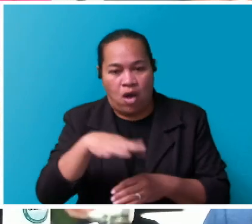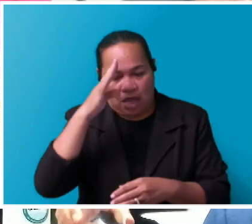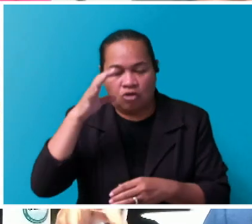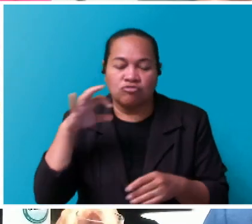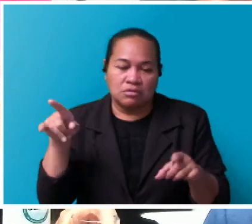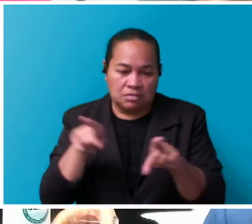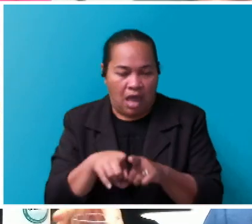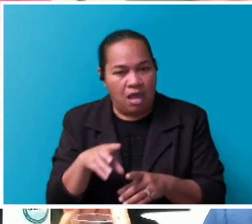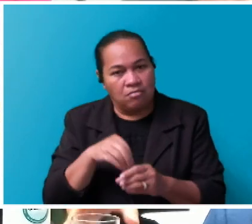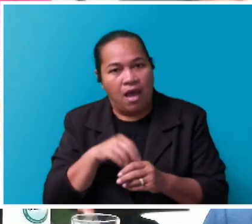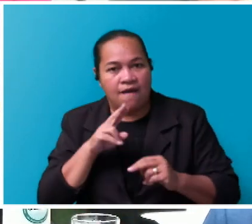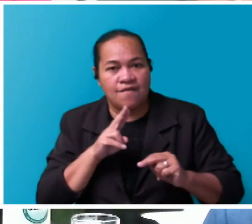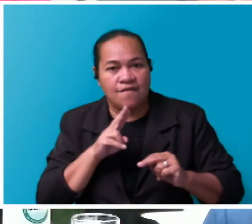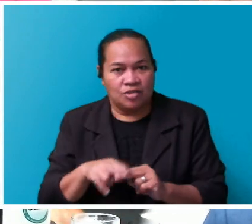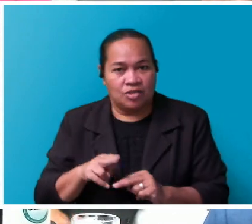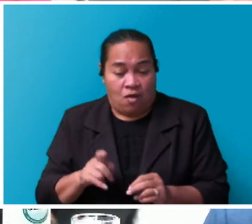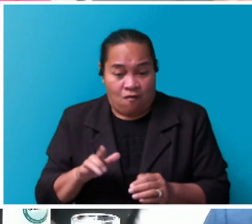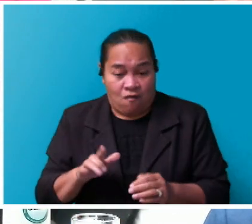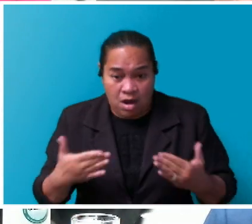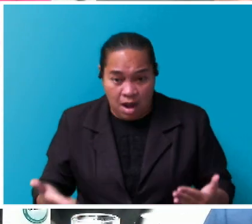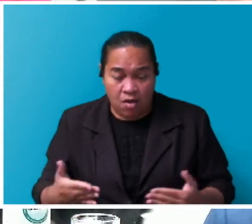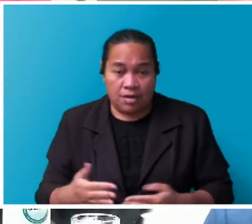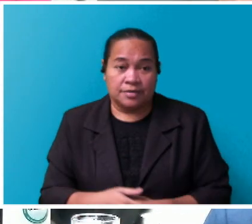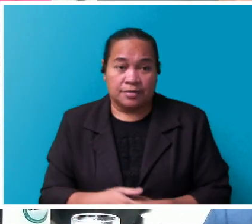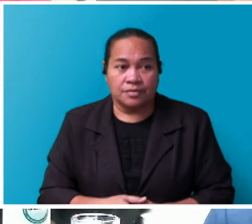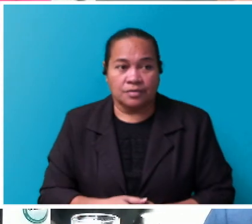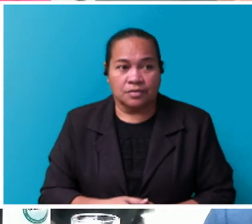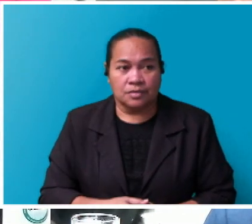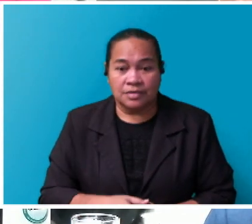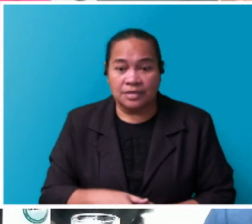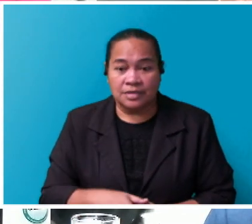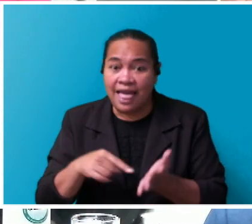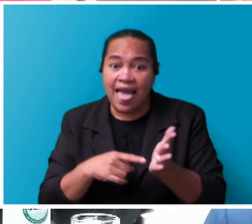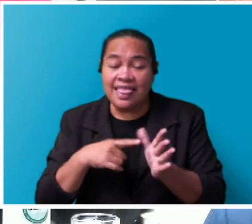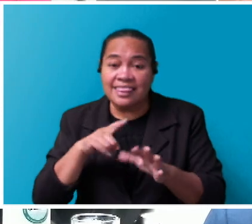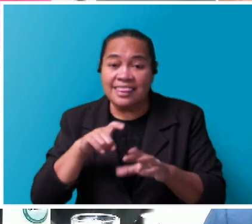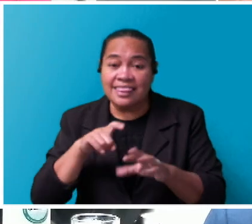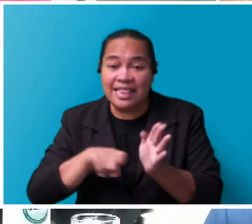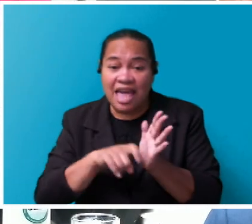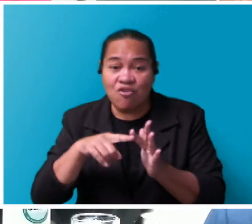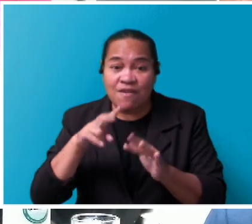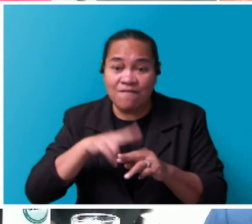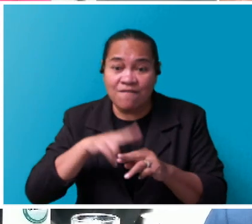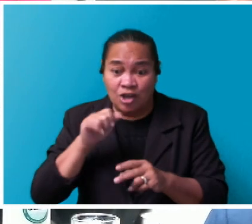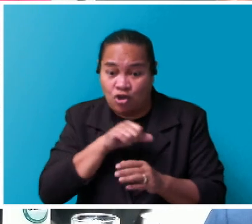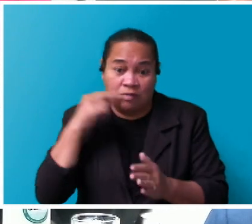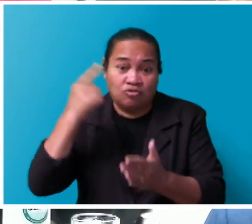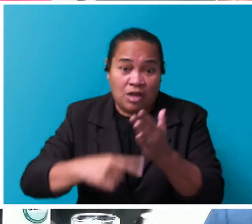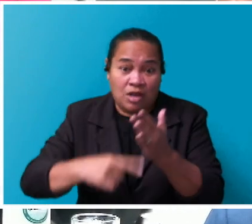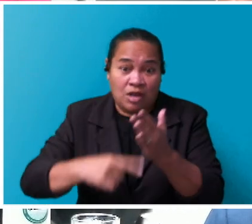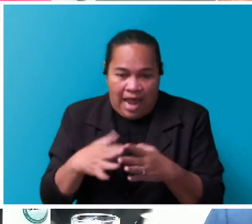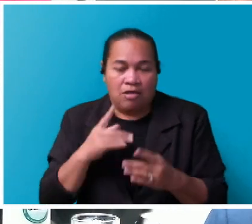including Fiji. So currently, Honourable Speaker, the tariff rate imposed on Fiji is